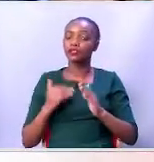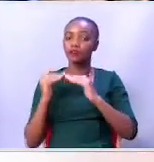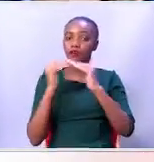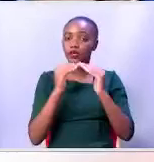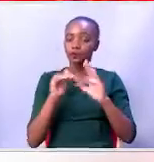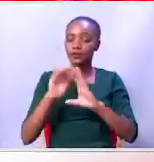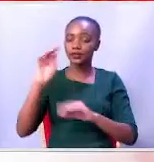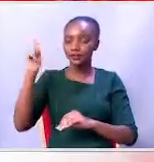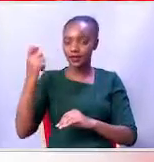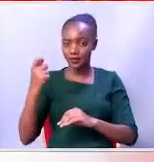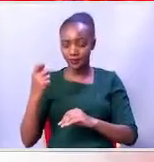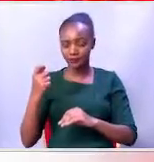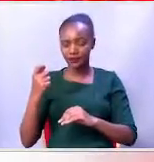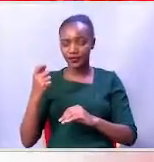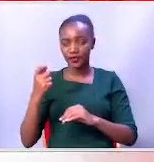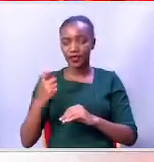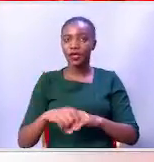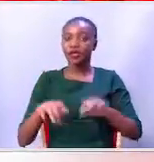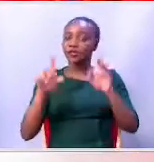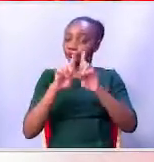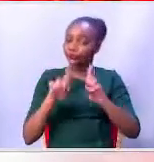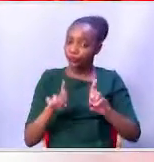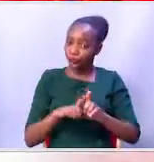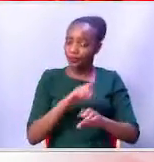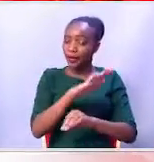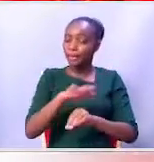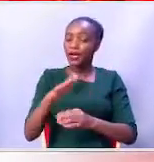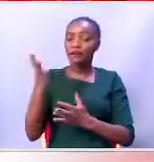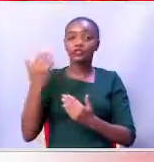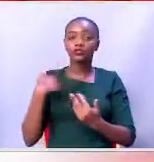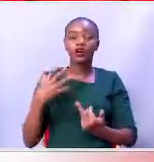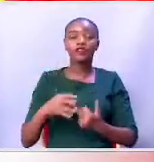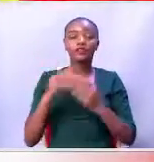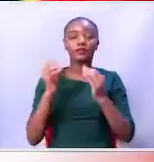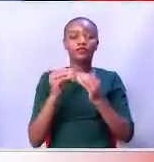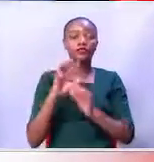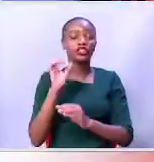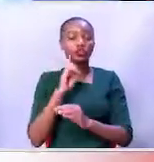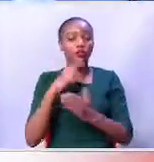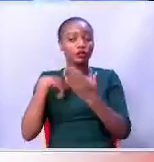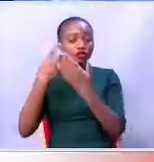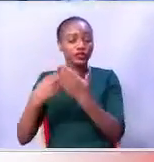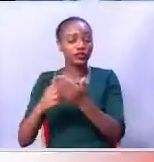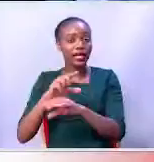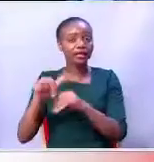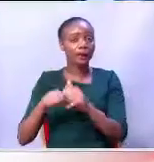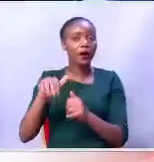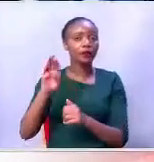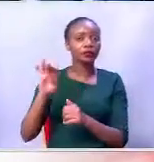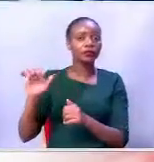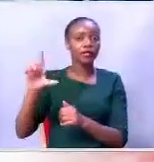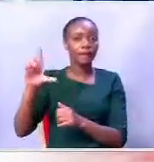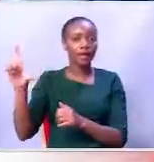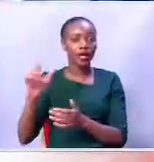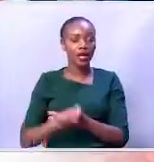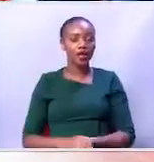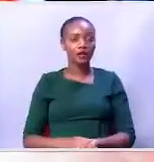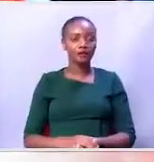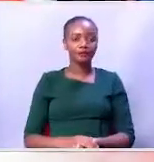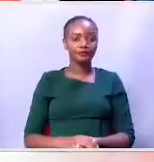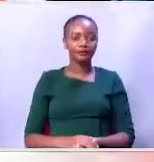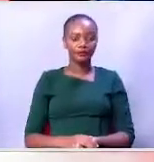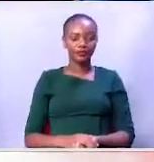in this country. Parliament is expected to have a special sitting tomorrow to deliberate on the bill. Paul Kirobi,